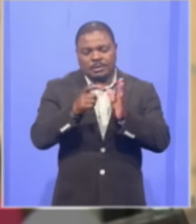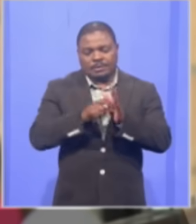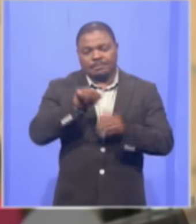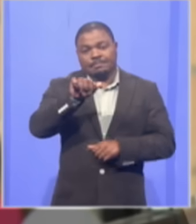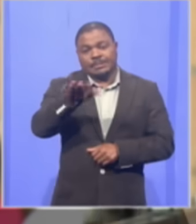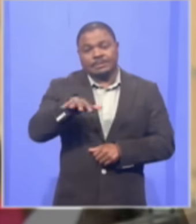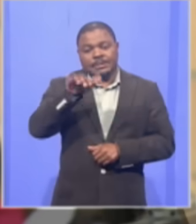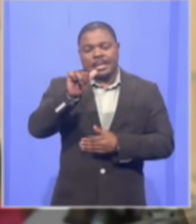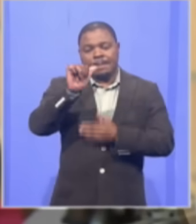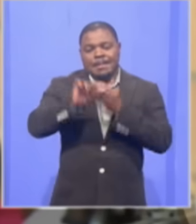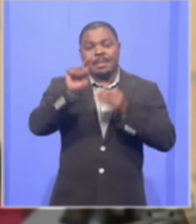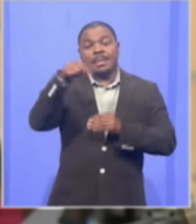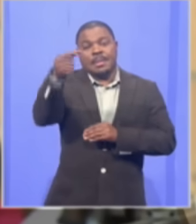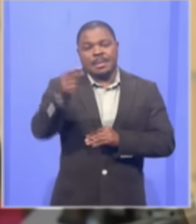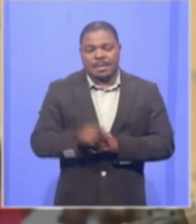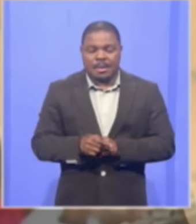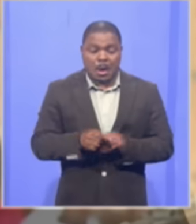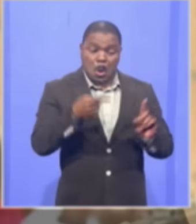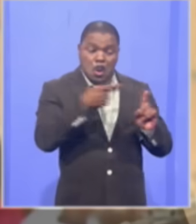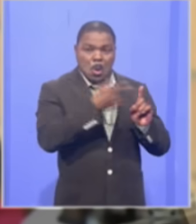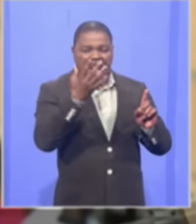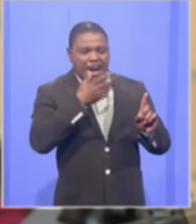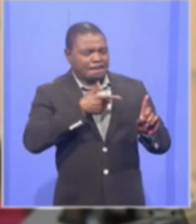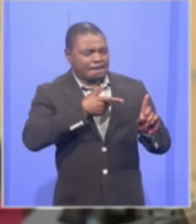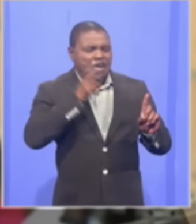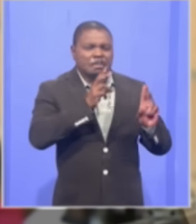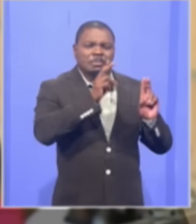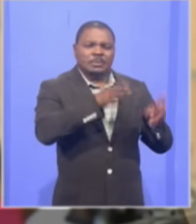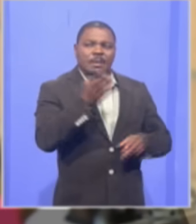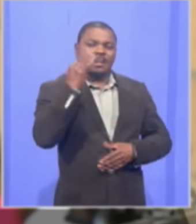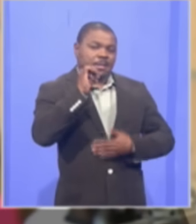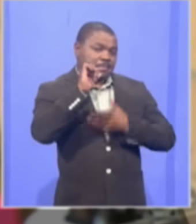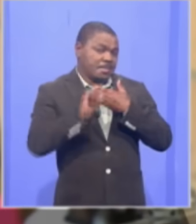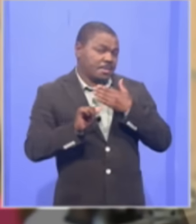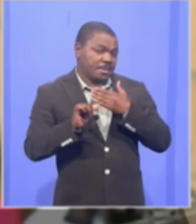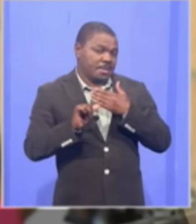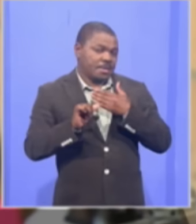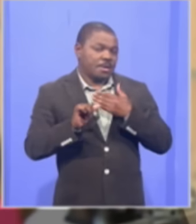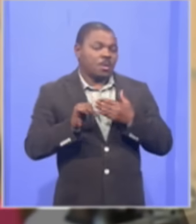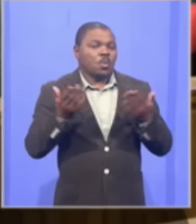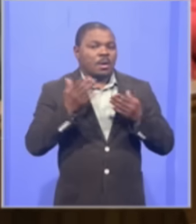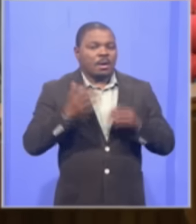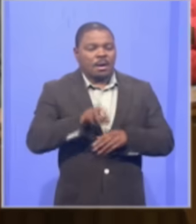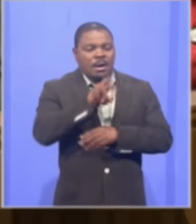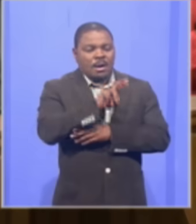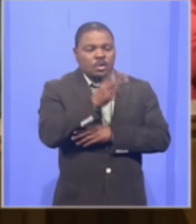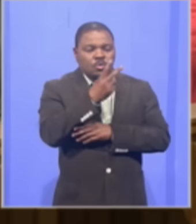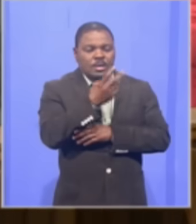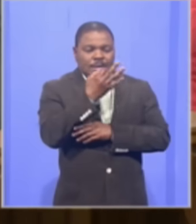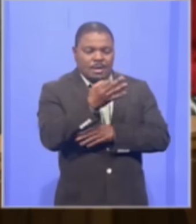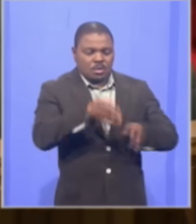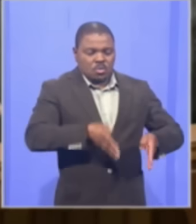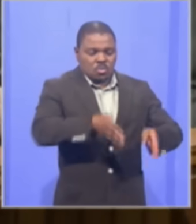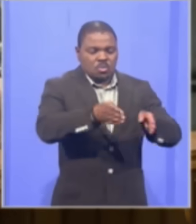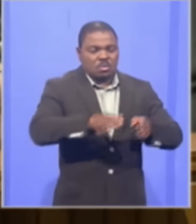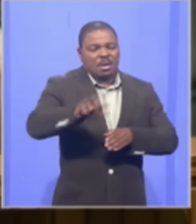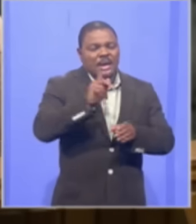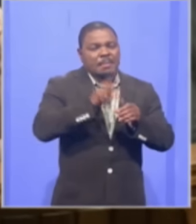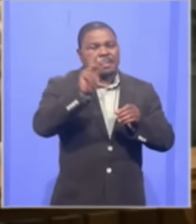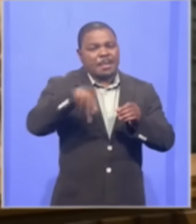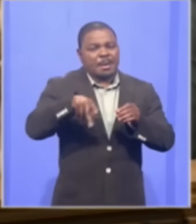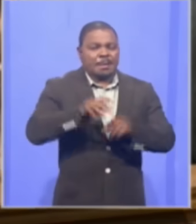kgoding e tlang. Mafole o ile a bolawa ka ho thungwa kgoding e fetileng pileng o moholo wa R23 Kempton Park.